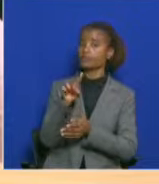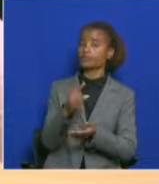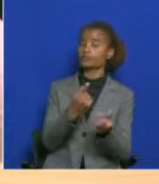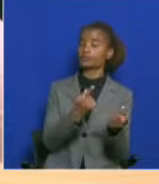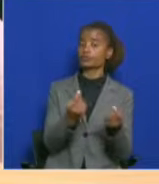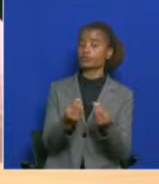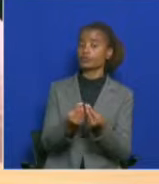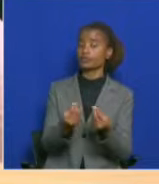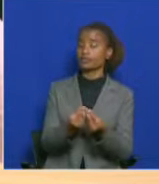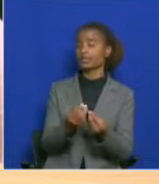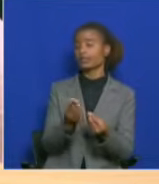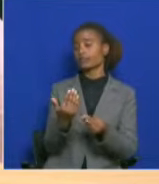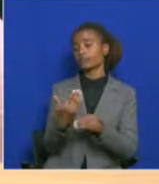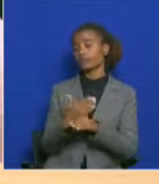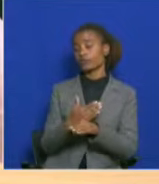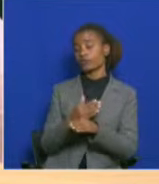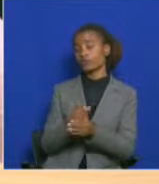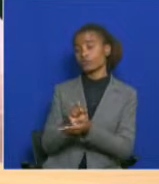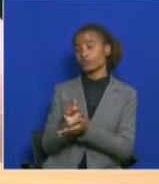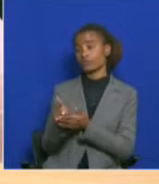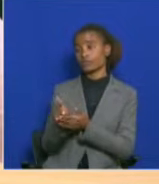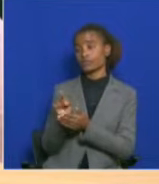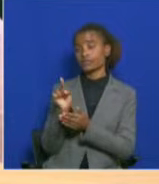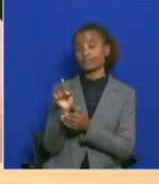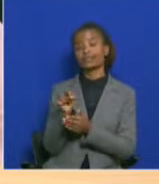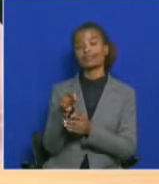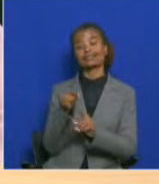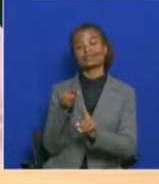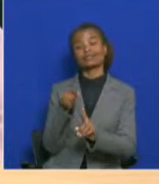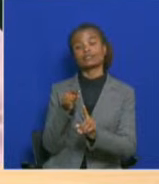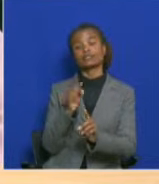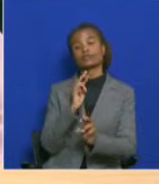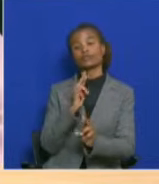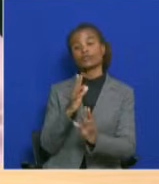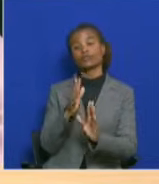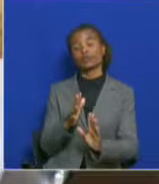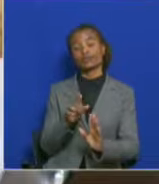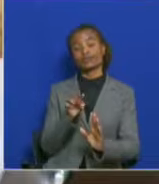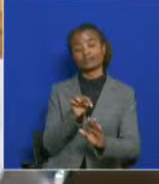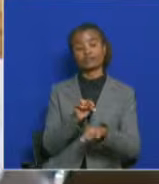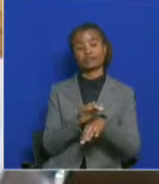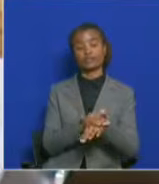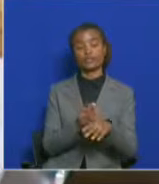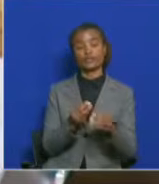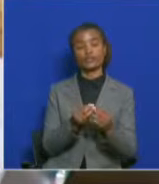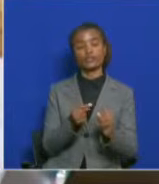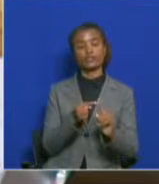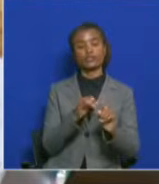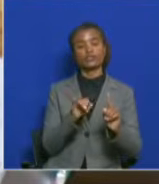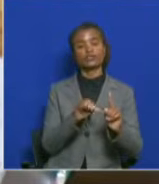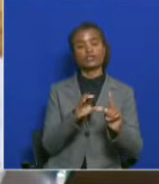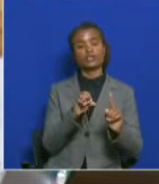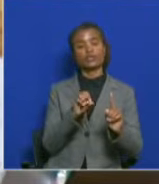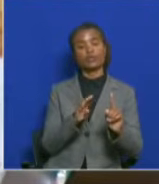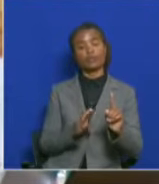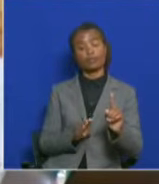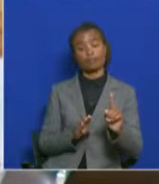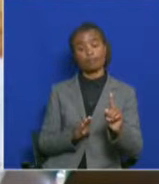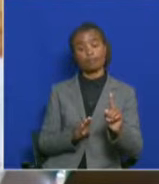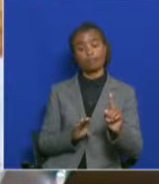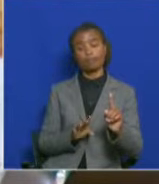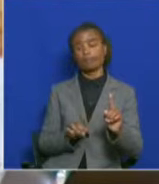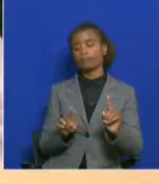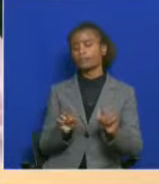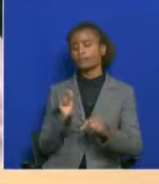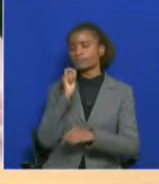General is friends with Jacobs, you say who's communicating there? Who's communicating with General Khan? No, I want